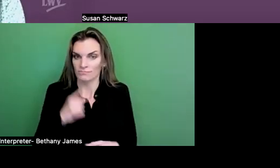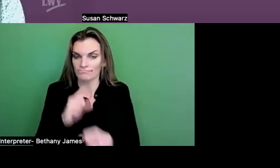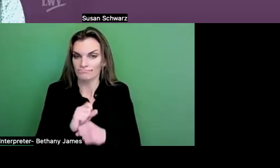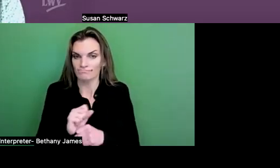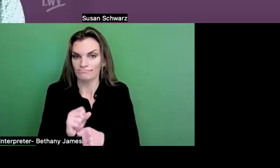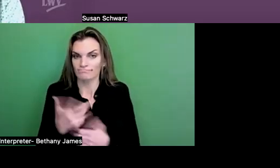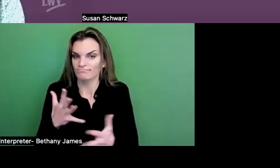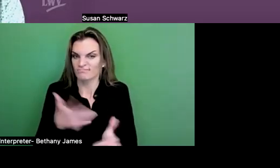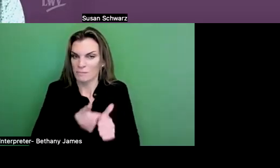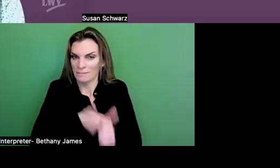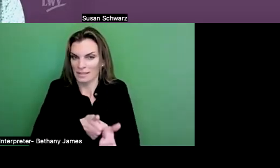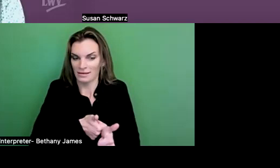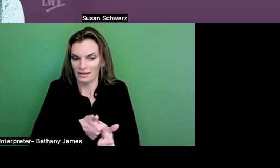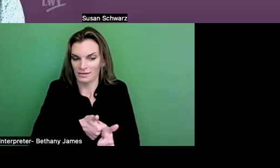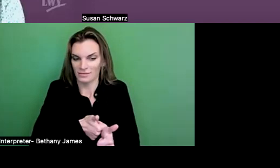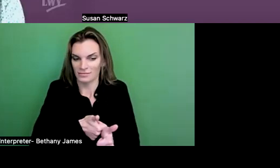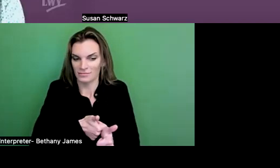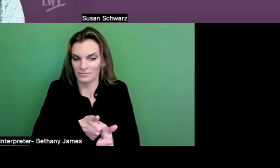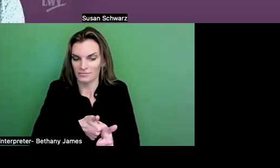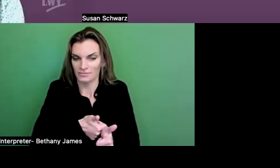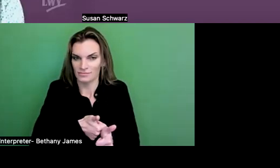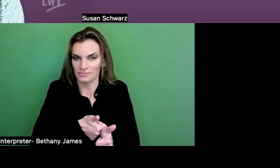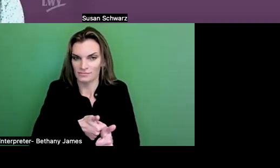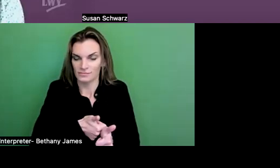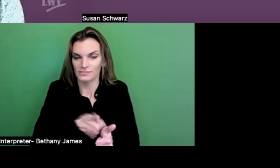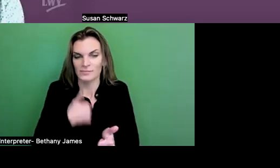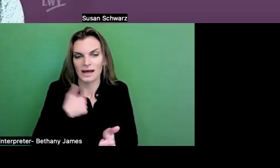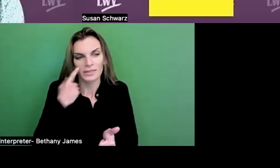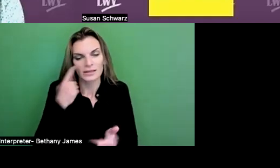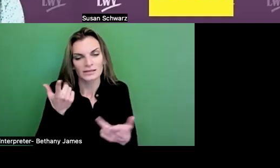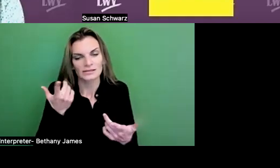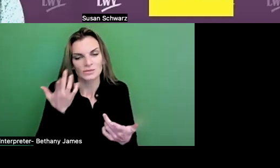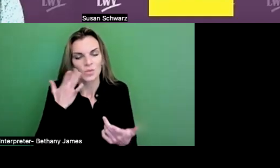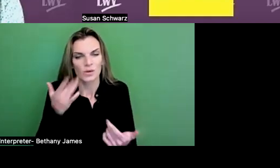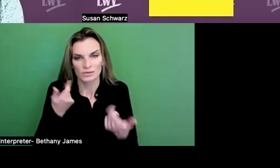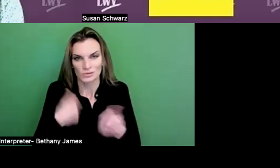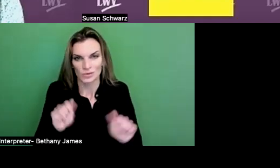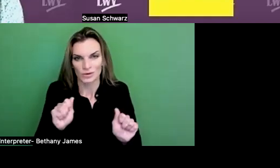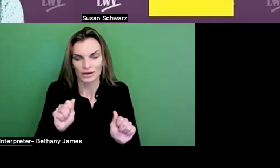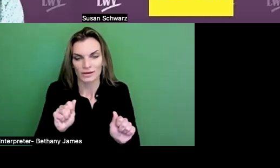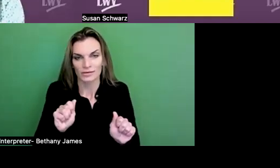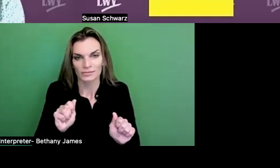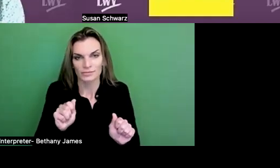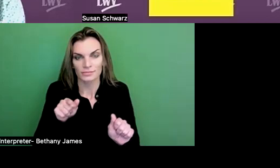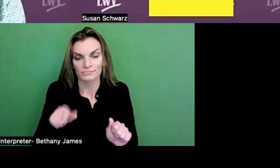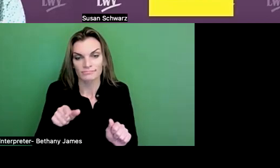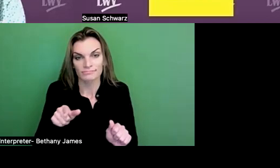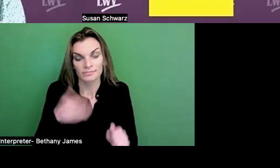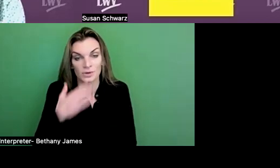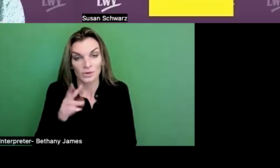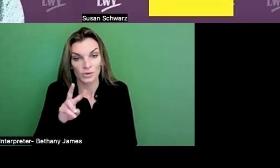already complied. So I think Dobbs Ferry is trying. Dobbs Ferry is a good village, but yes,